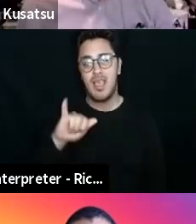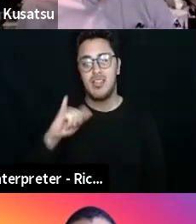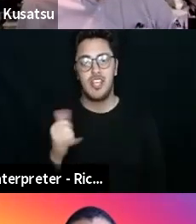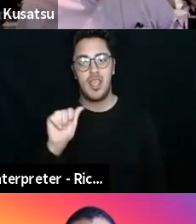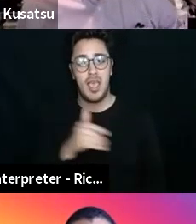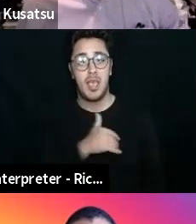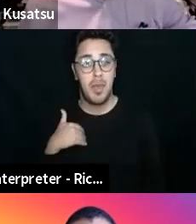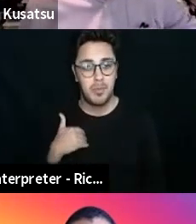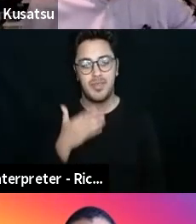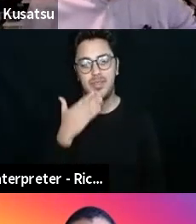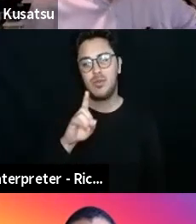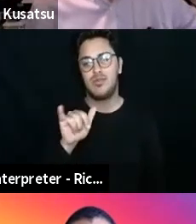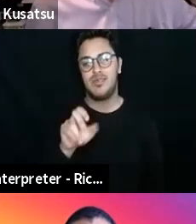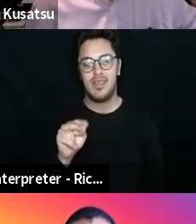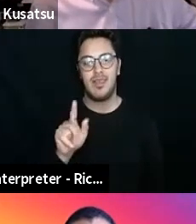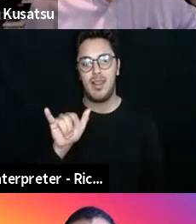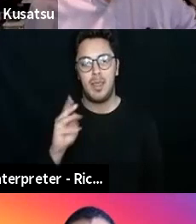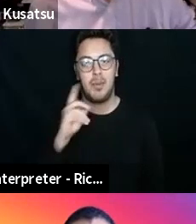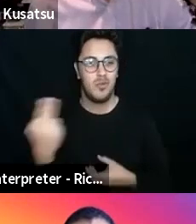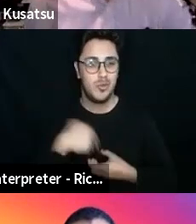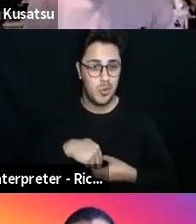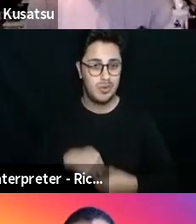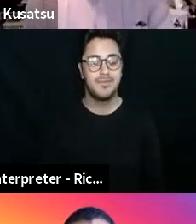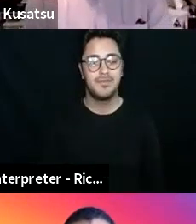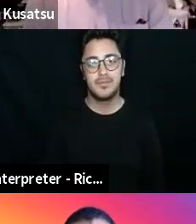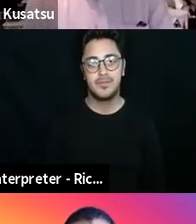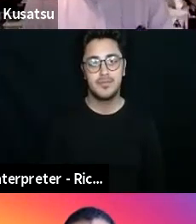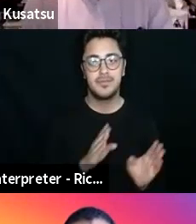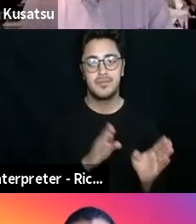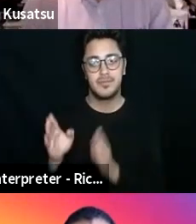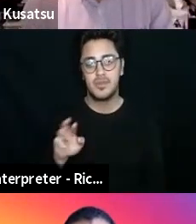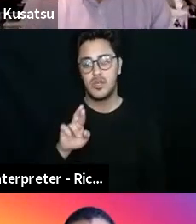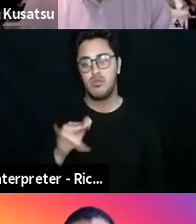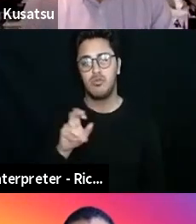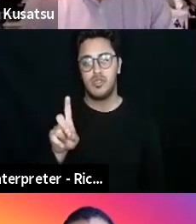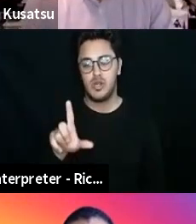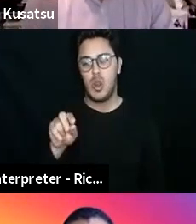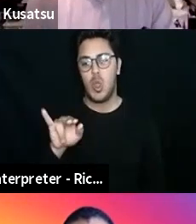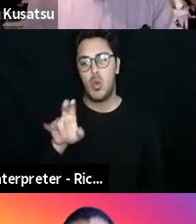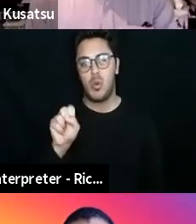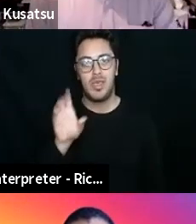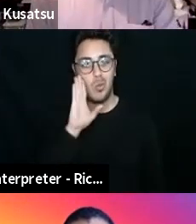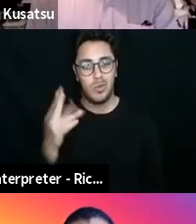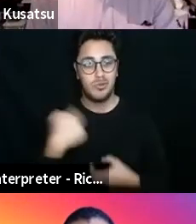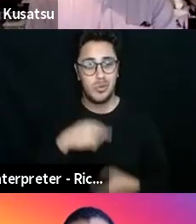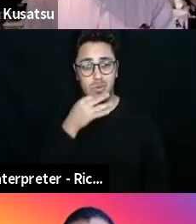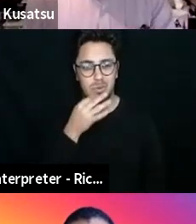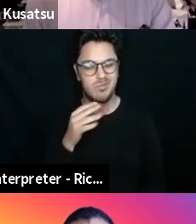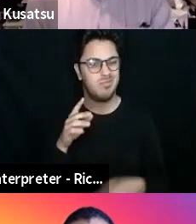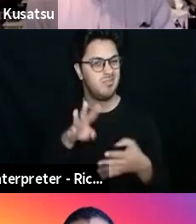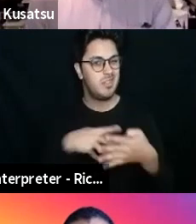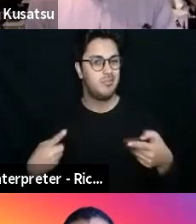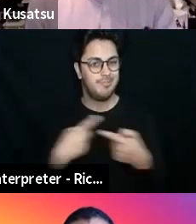member. Thank you, Dion Lim, for also joining us. Richard Louie will be joining us here in a little bit due to his schedule. He